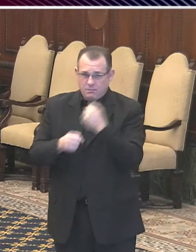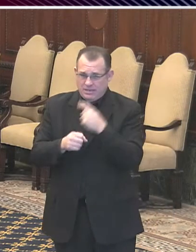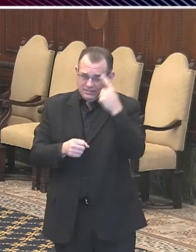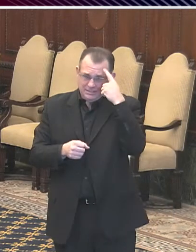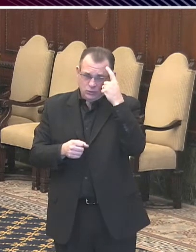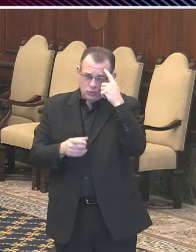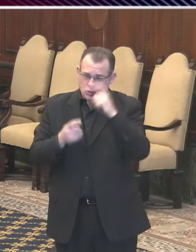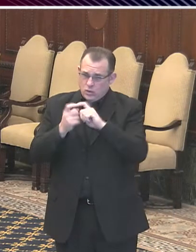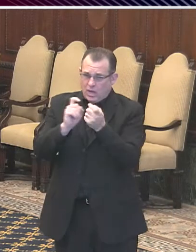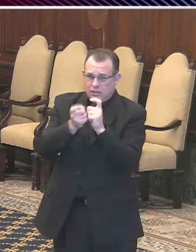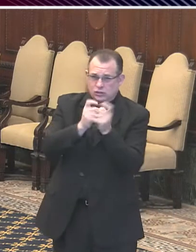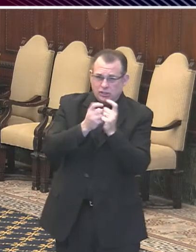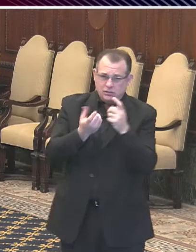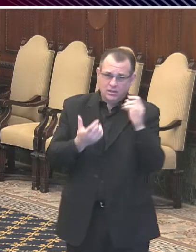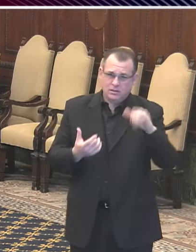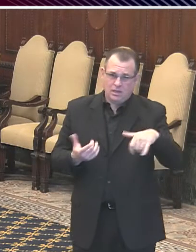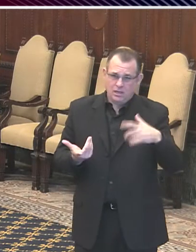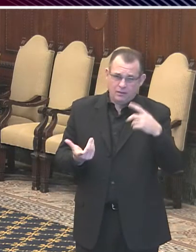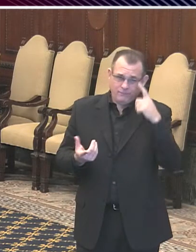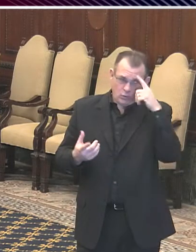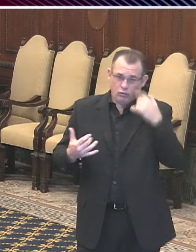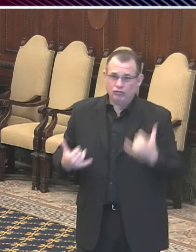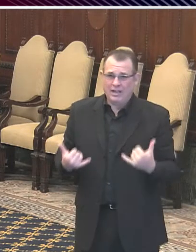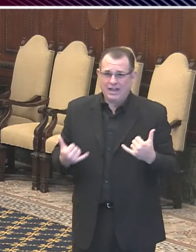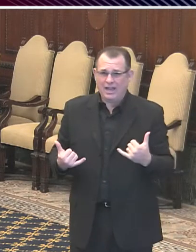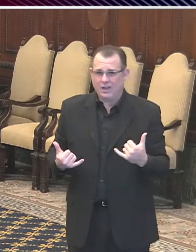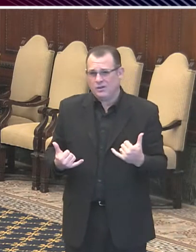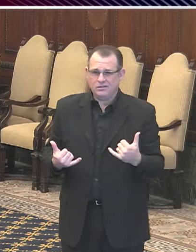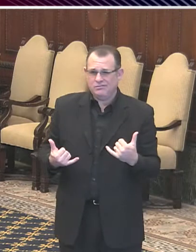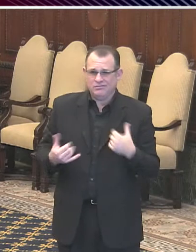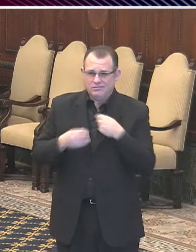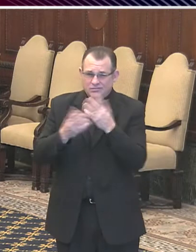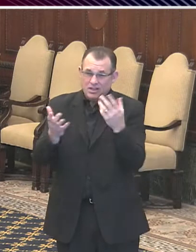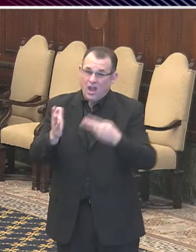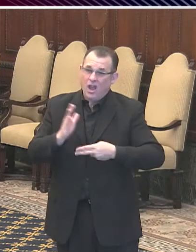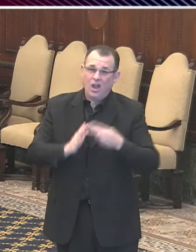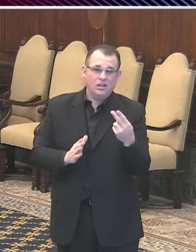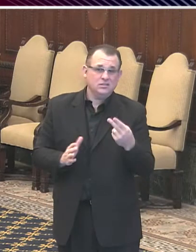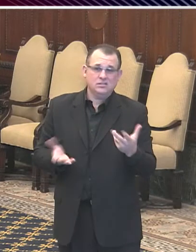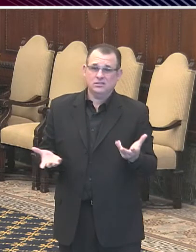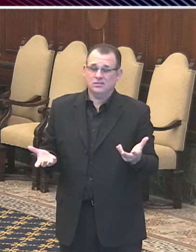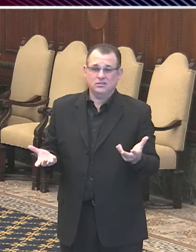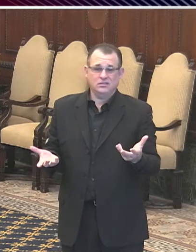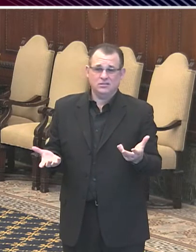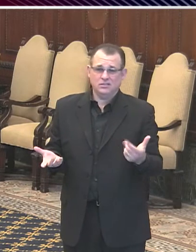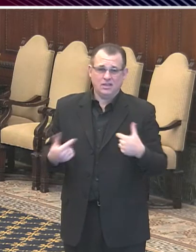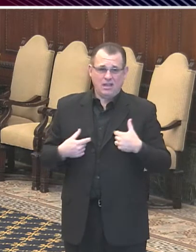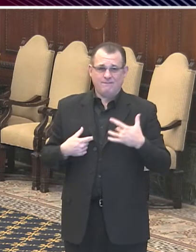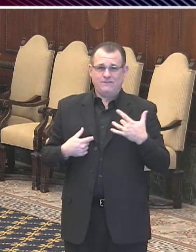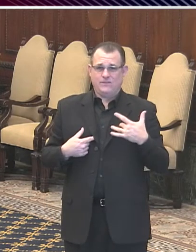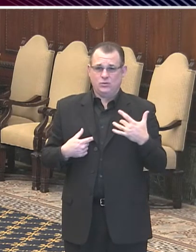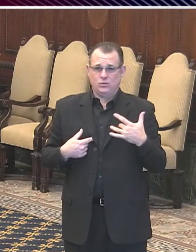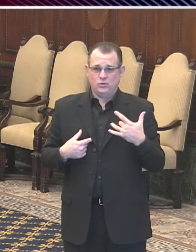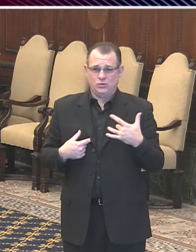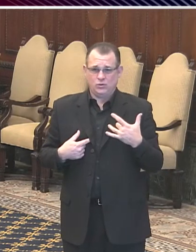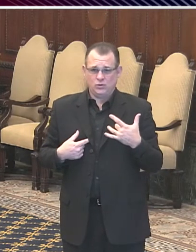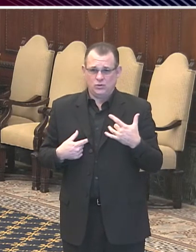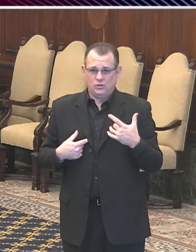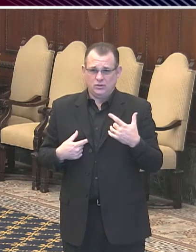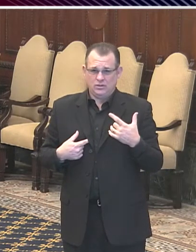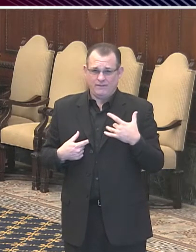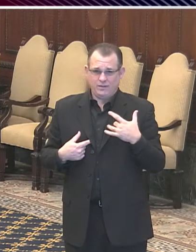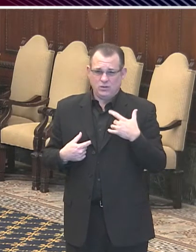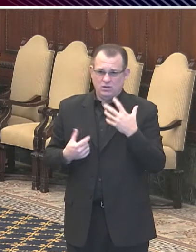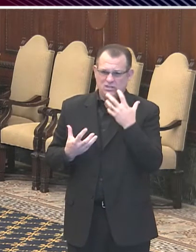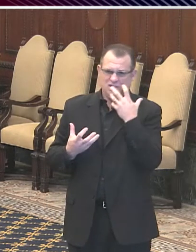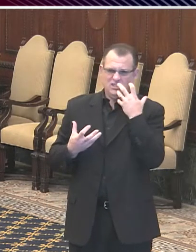But frankly, I'm going to be a little bit cranky right now,